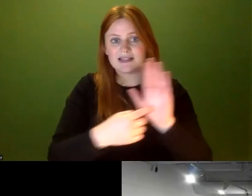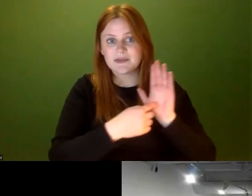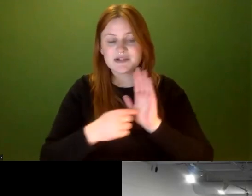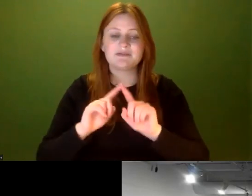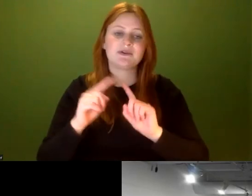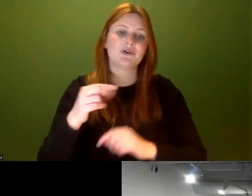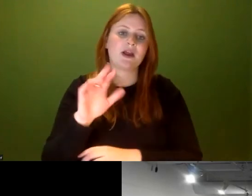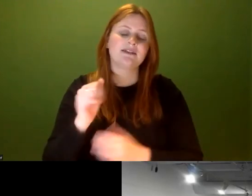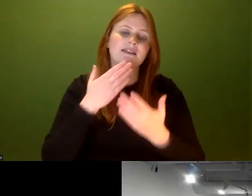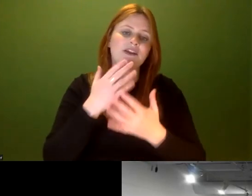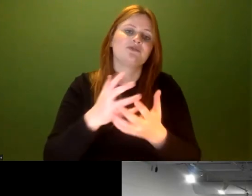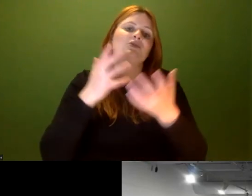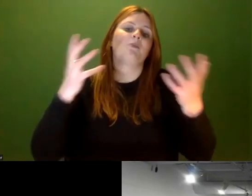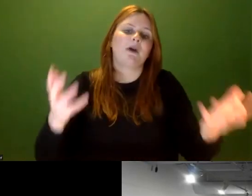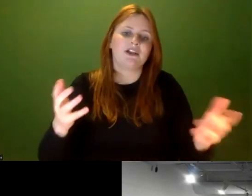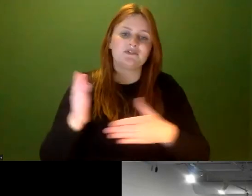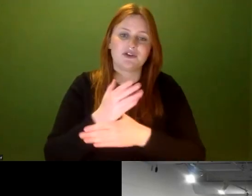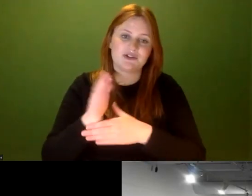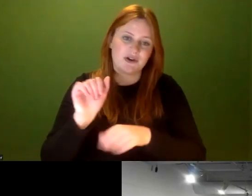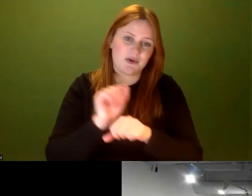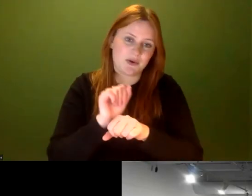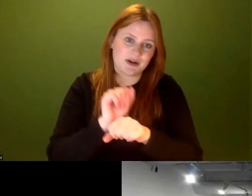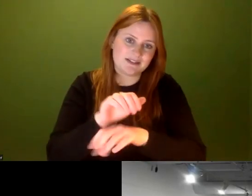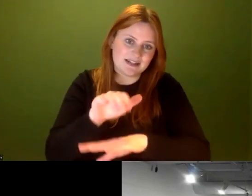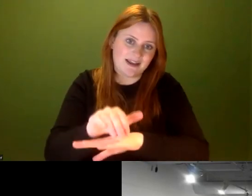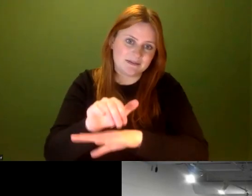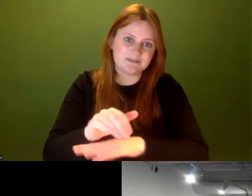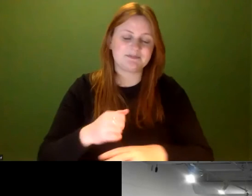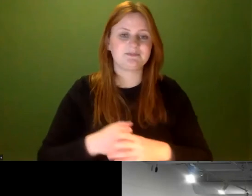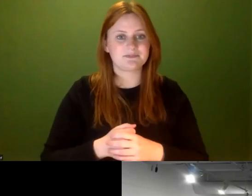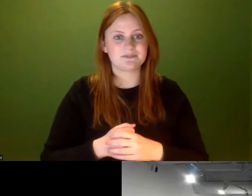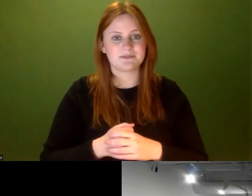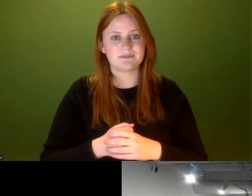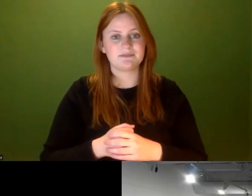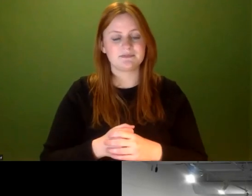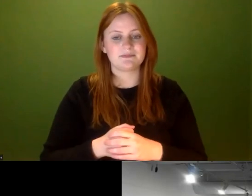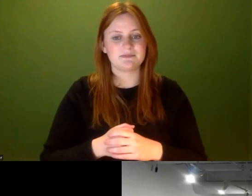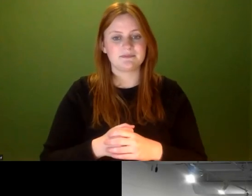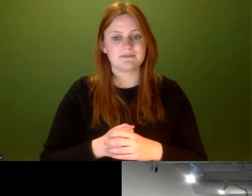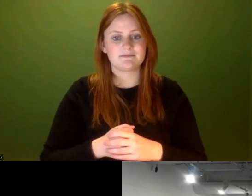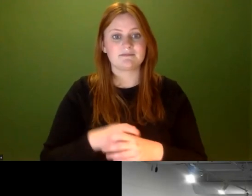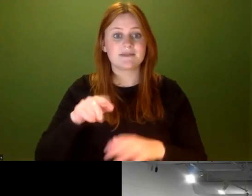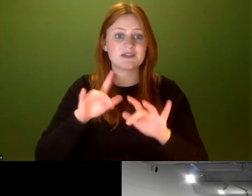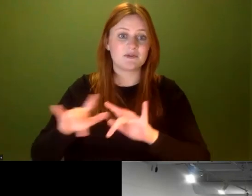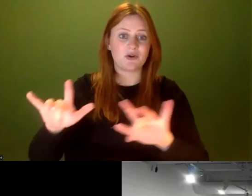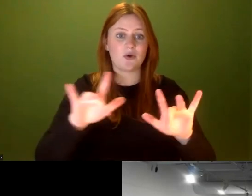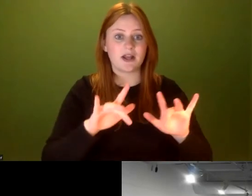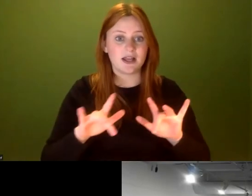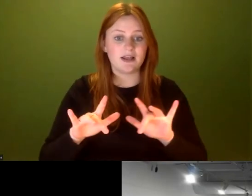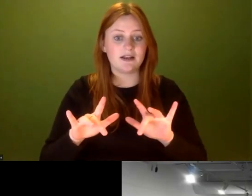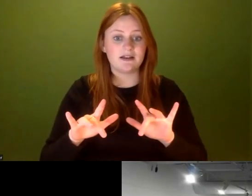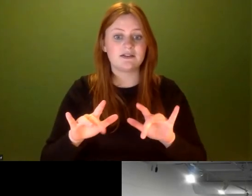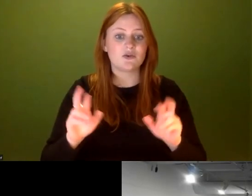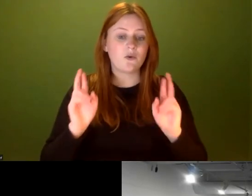Grace, thank you so very much for sharing your work tonight. And folks, this has been recorded. So we hope